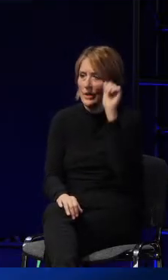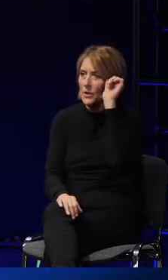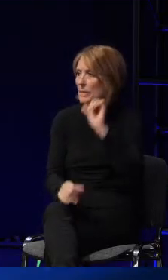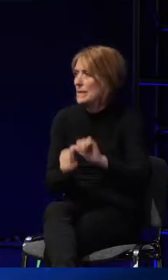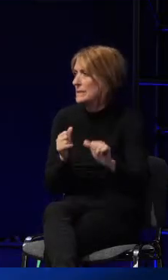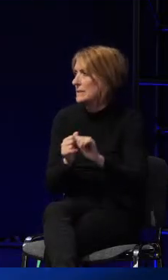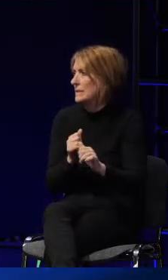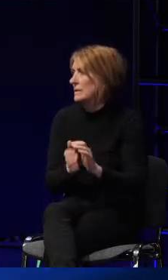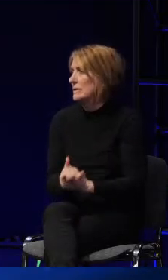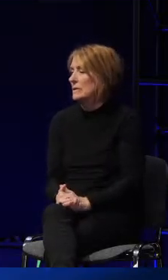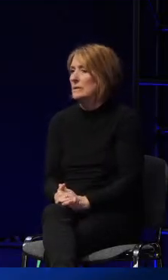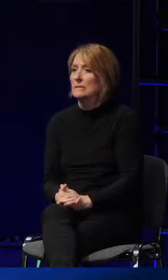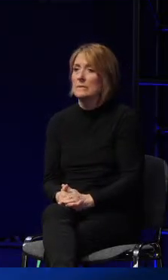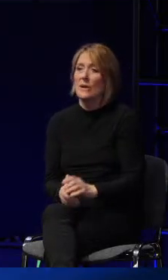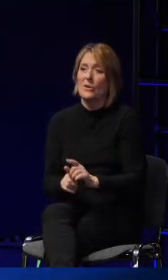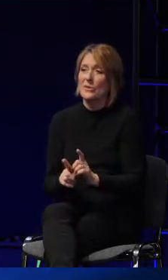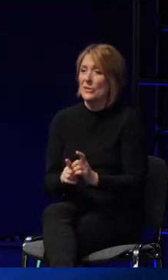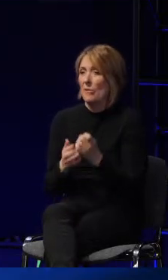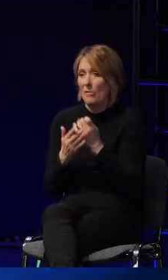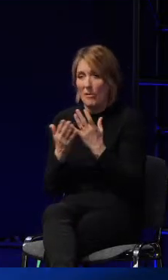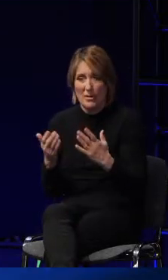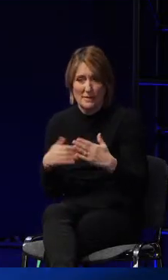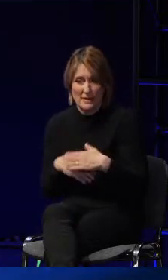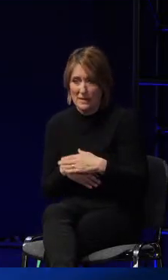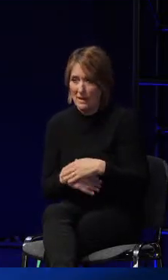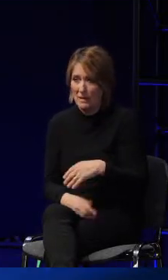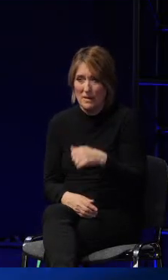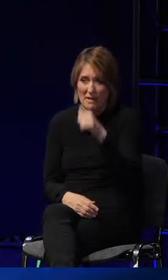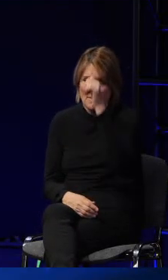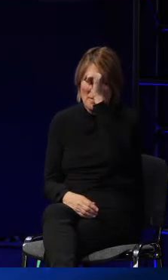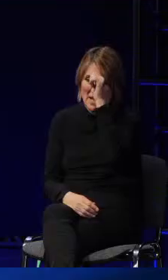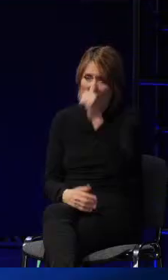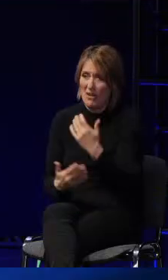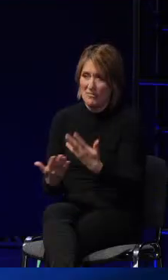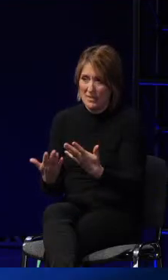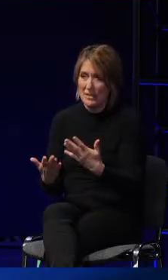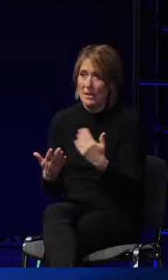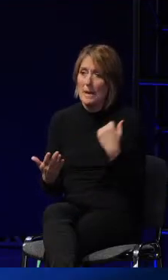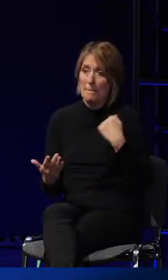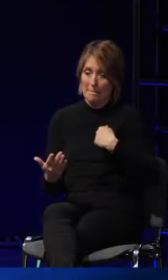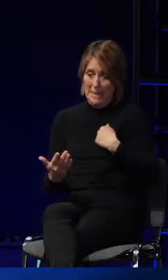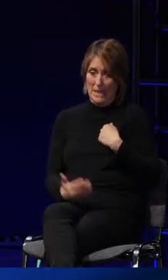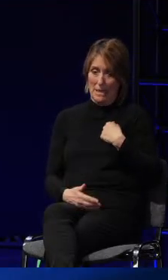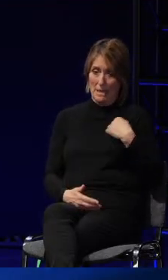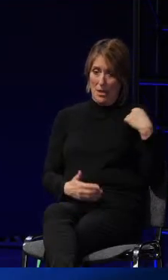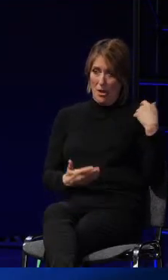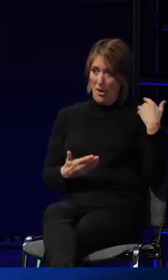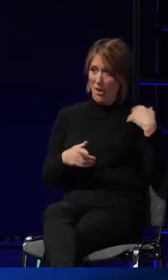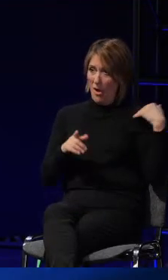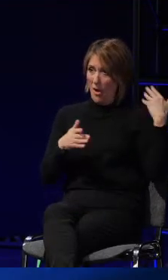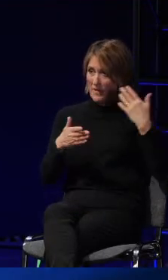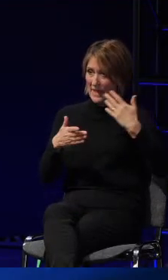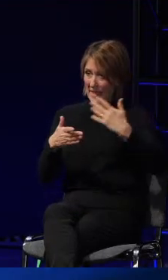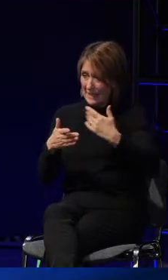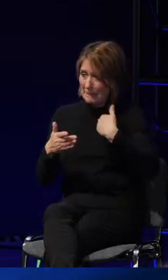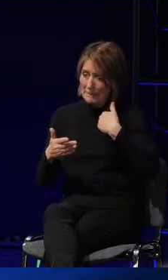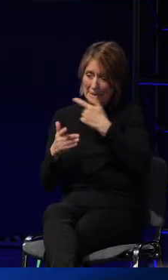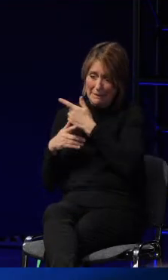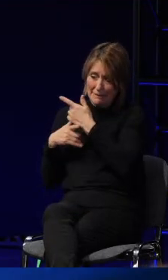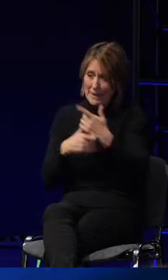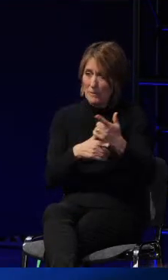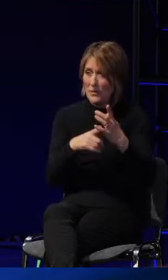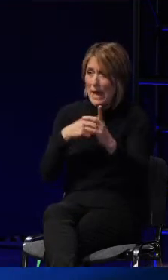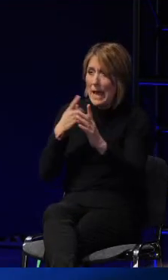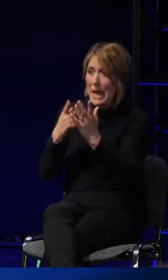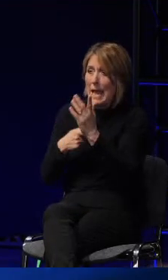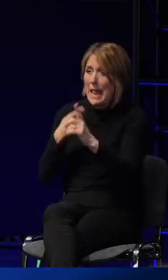just familiarity. I mean, this is going to sound crazy, but I've just shot so much over the years with Alexis that I feel honestly like my eye just calibrates off the